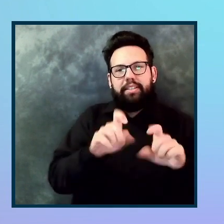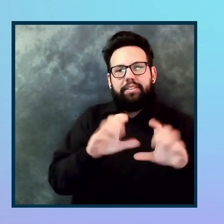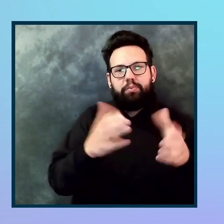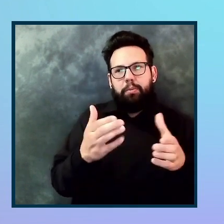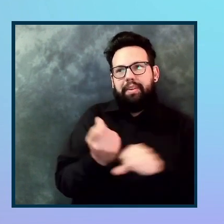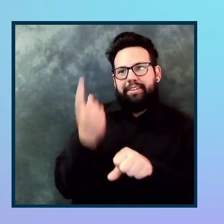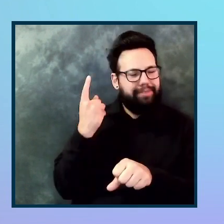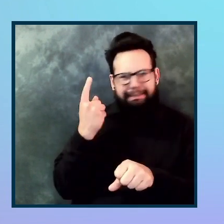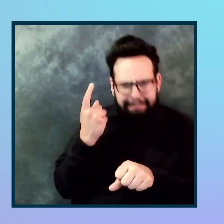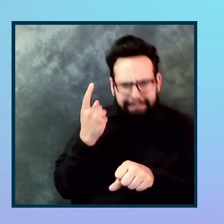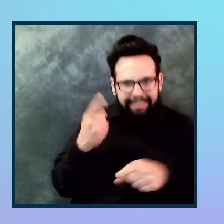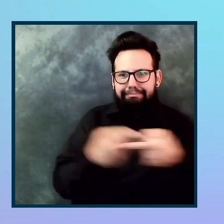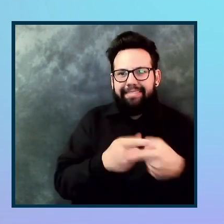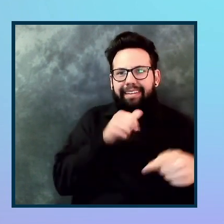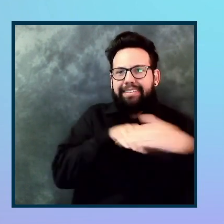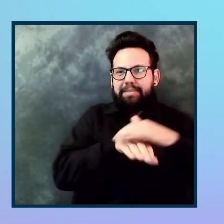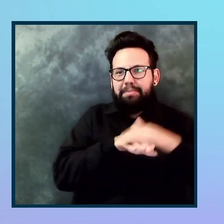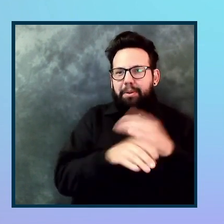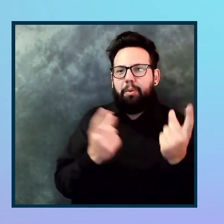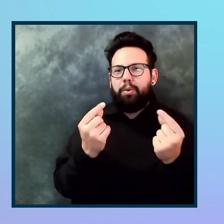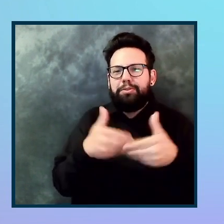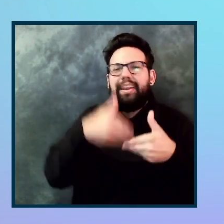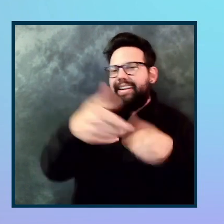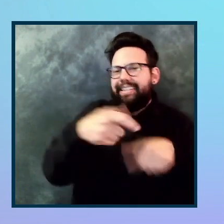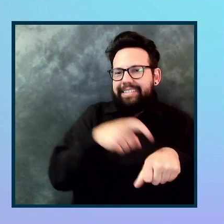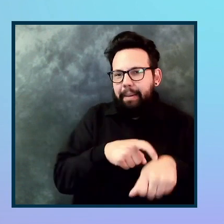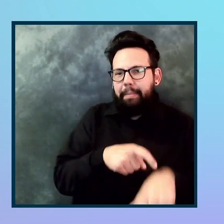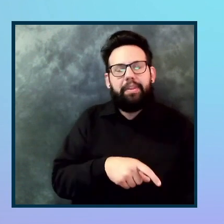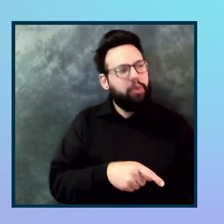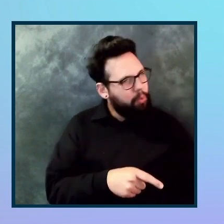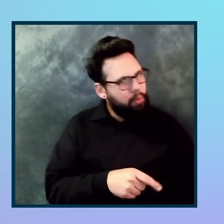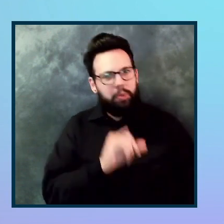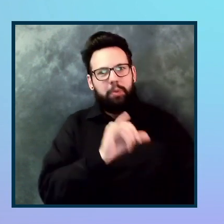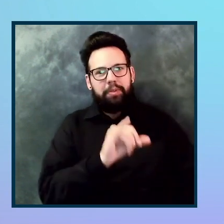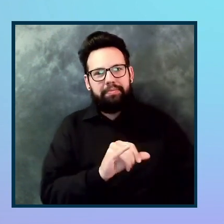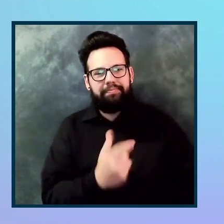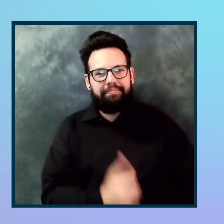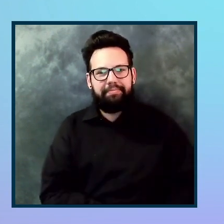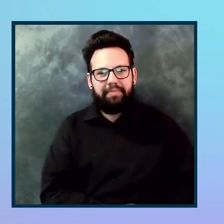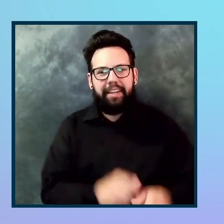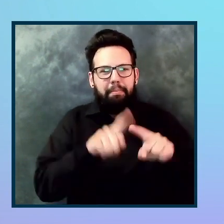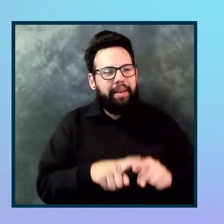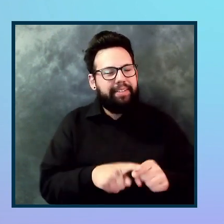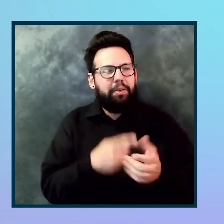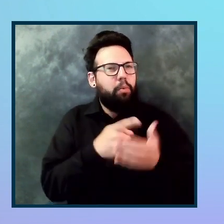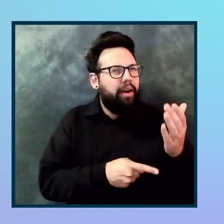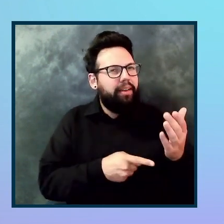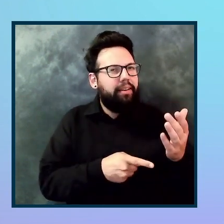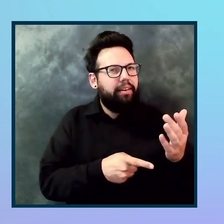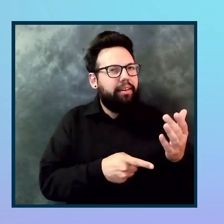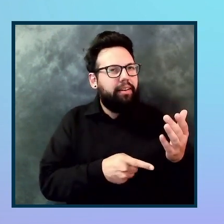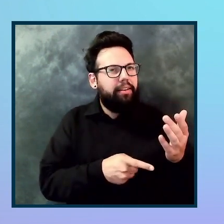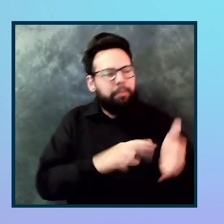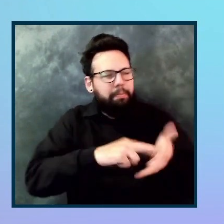accessible. What should I do next time? Ooh, I think this depends on what you're talking about. Was